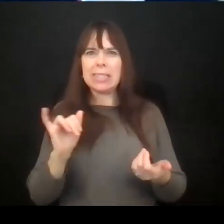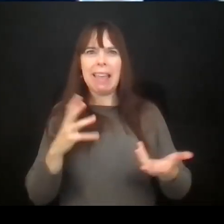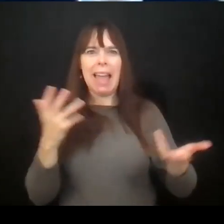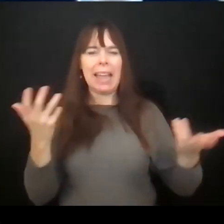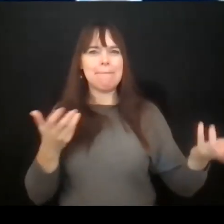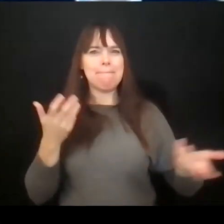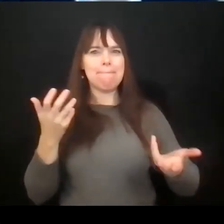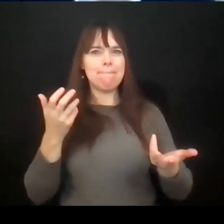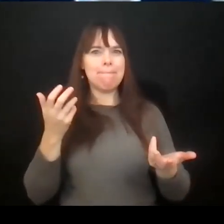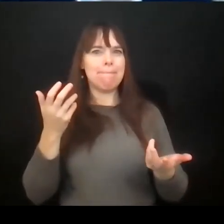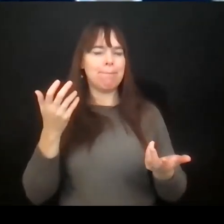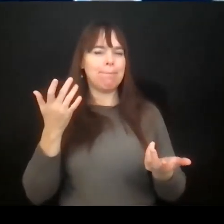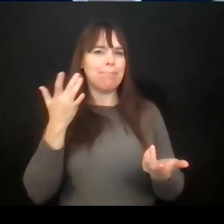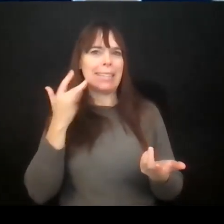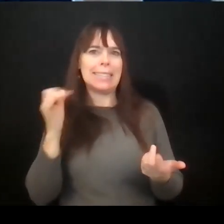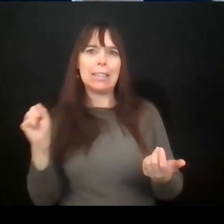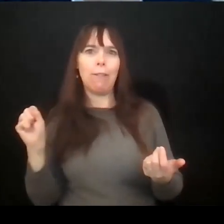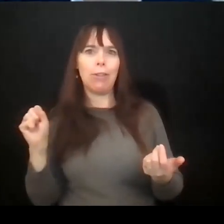silver